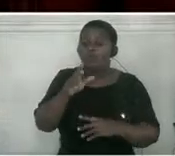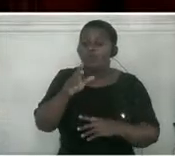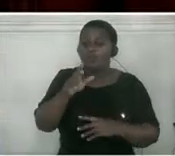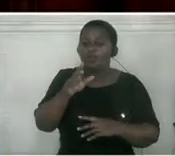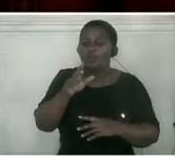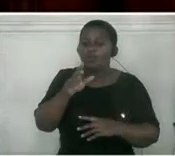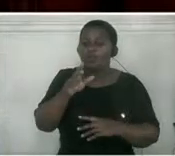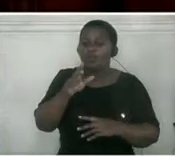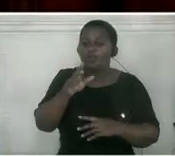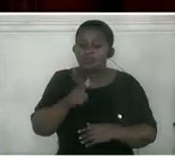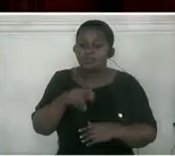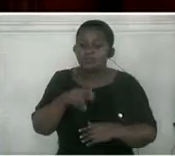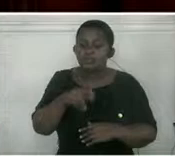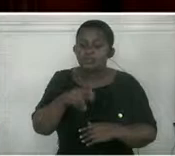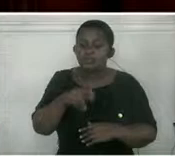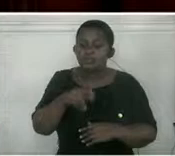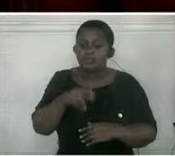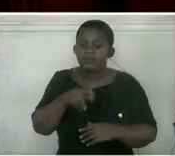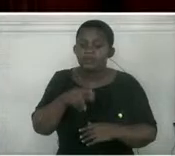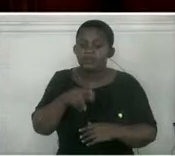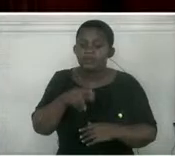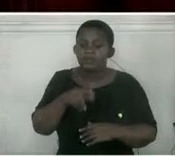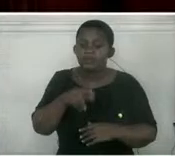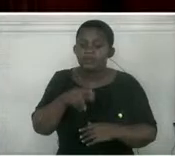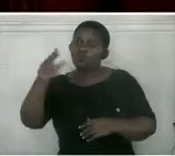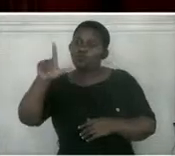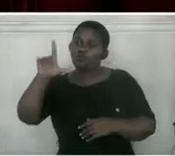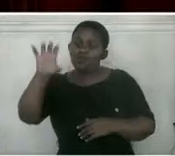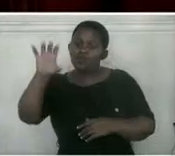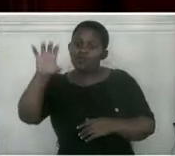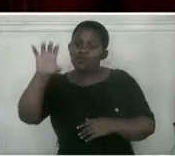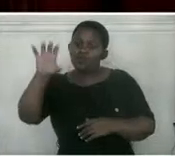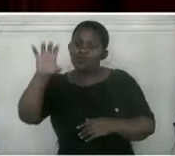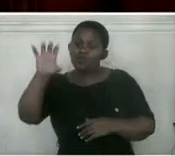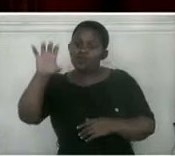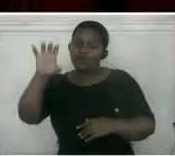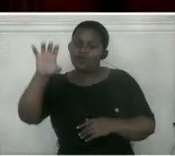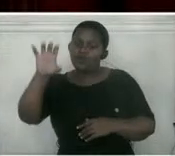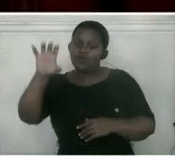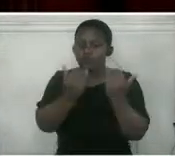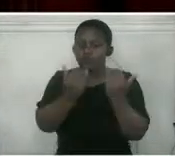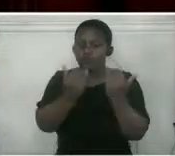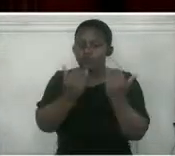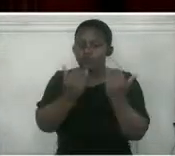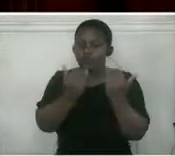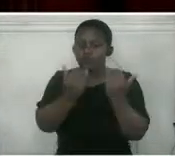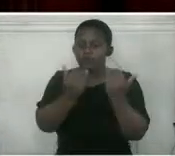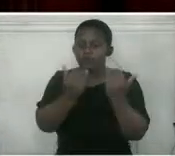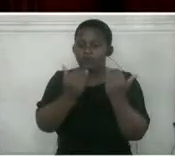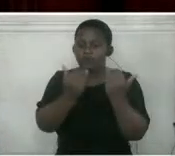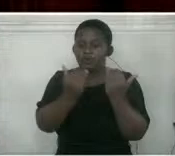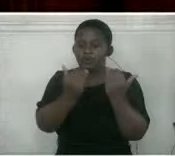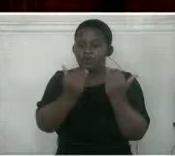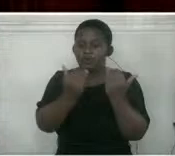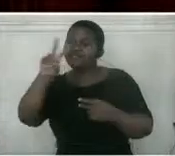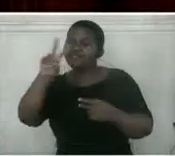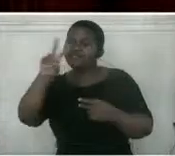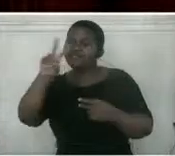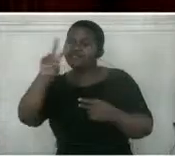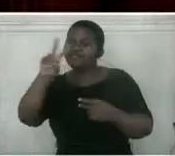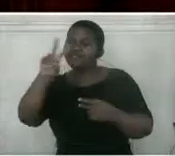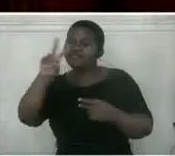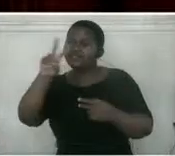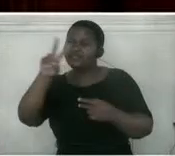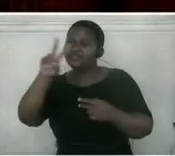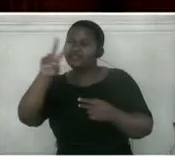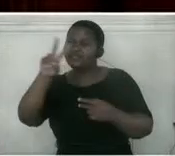in Vezokuhle Primary School, Bekizizwe Primary, Umkungundlovu District